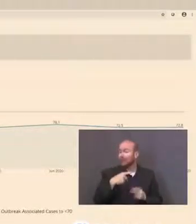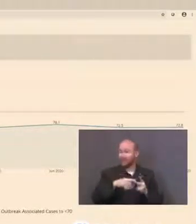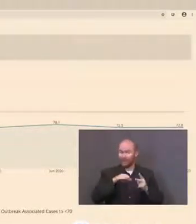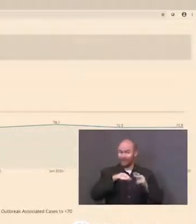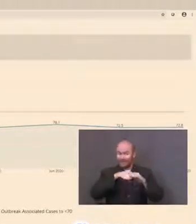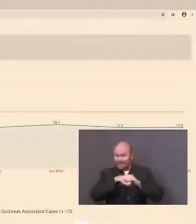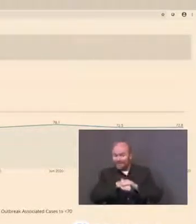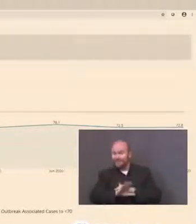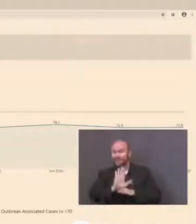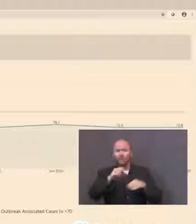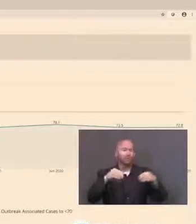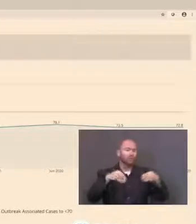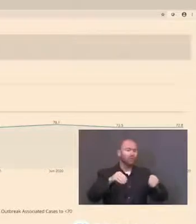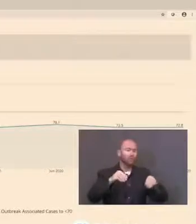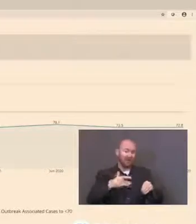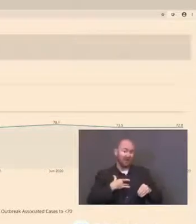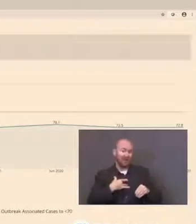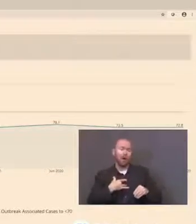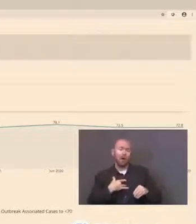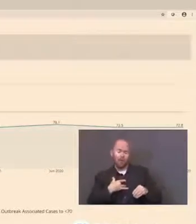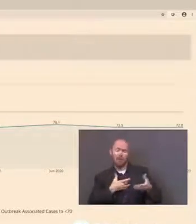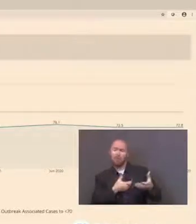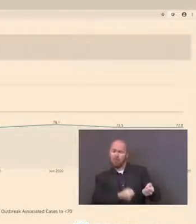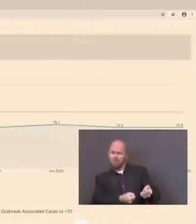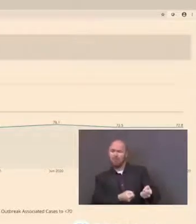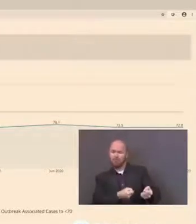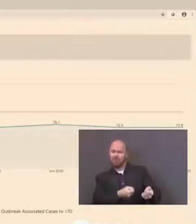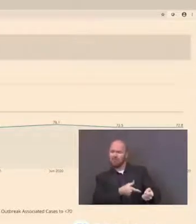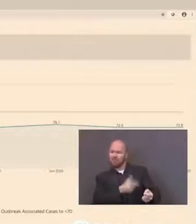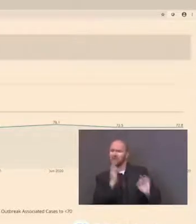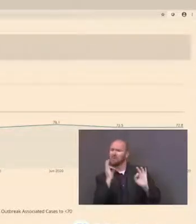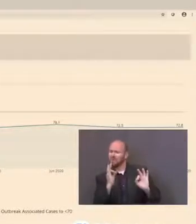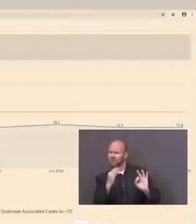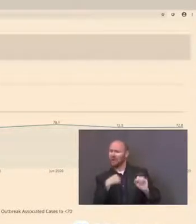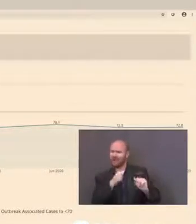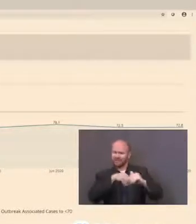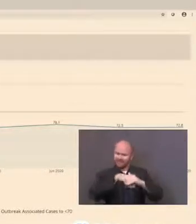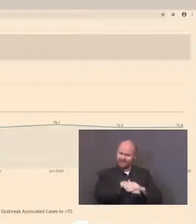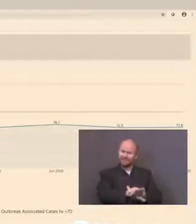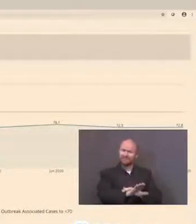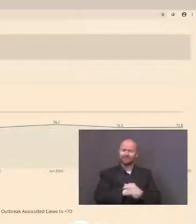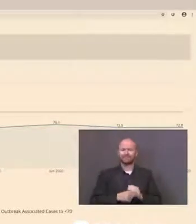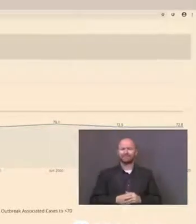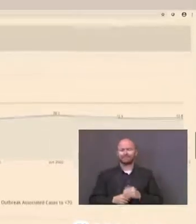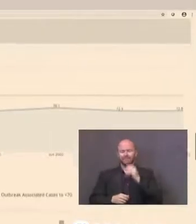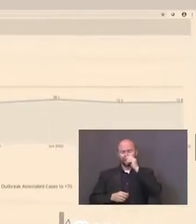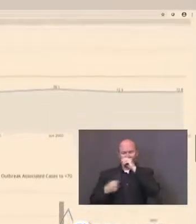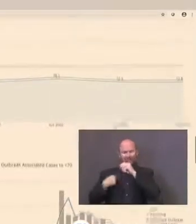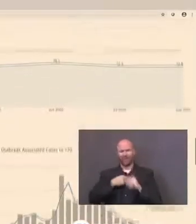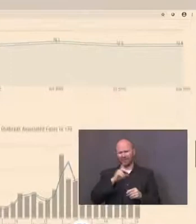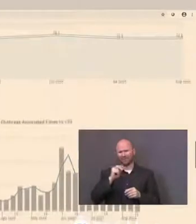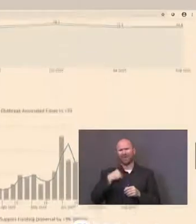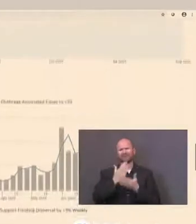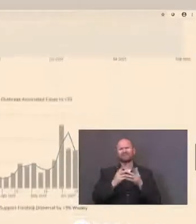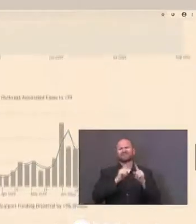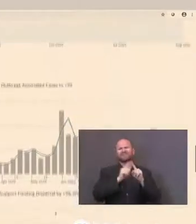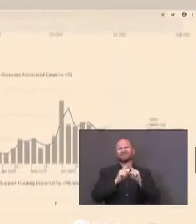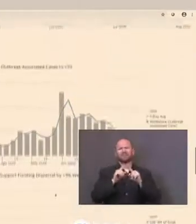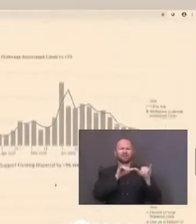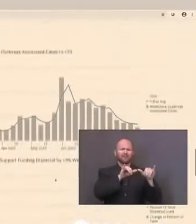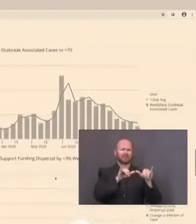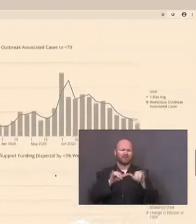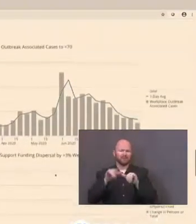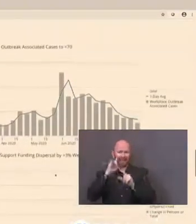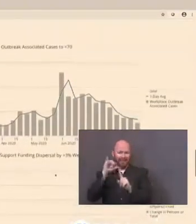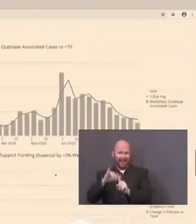find out where consumer confidence is here in the state of Utah. Underneath that objectives, we have some lead measures. For example, one of